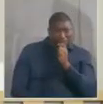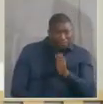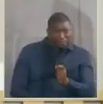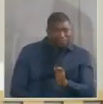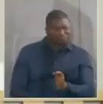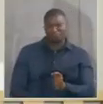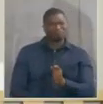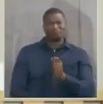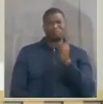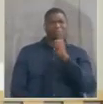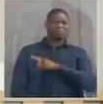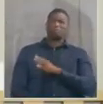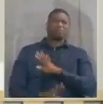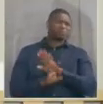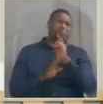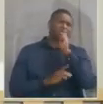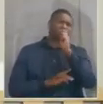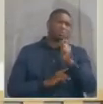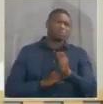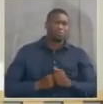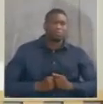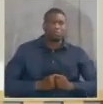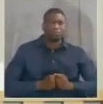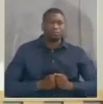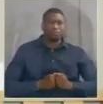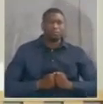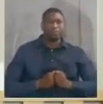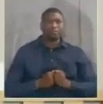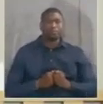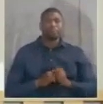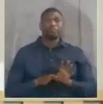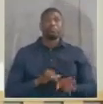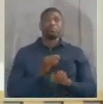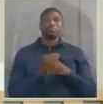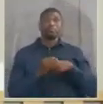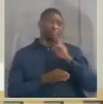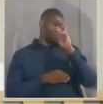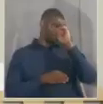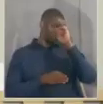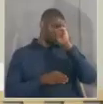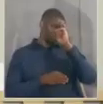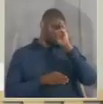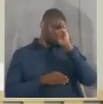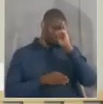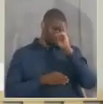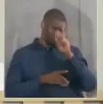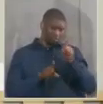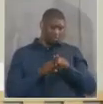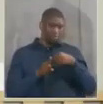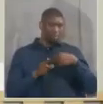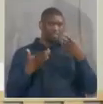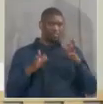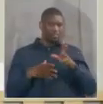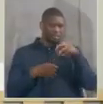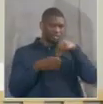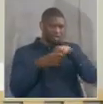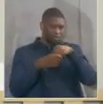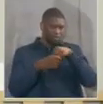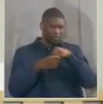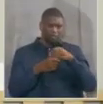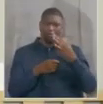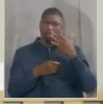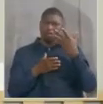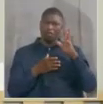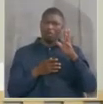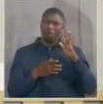or not correct. As far as I recall, more especially as I was part of the initial